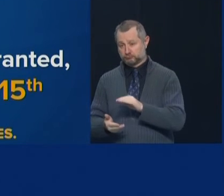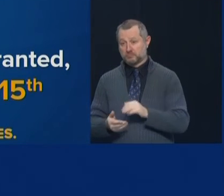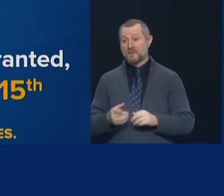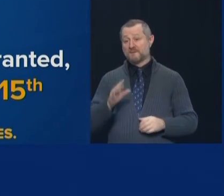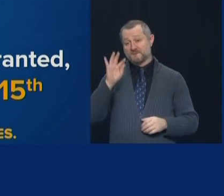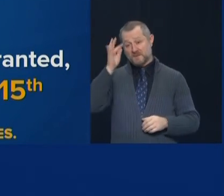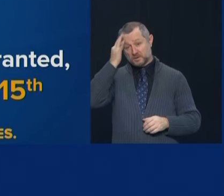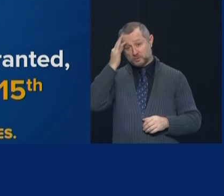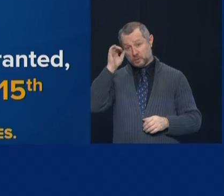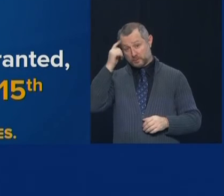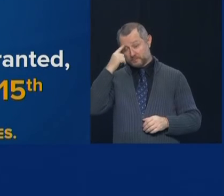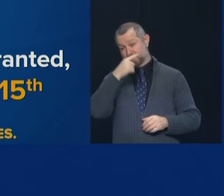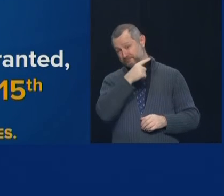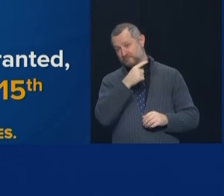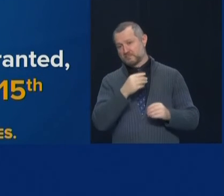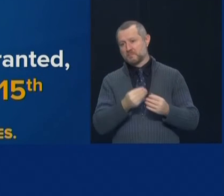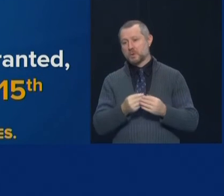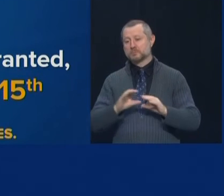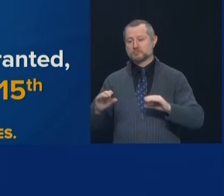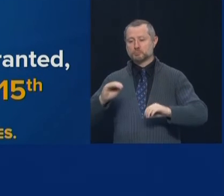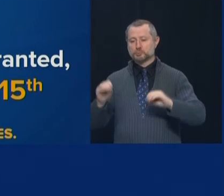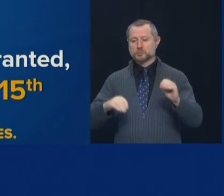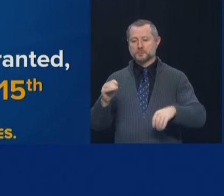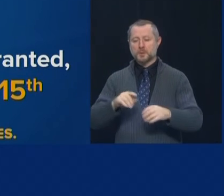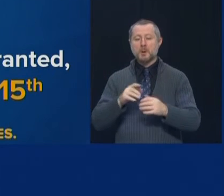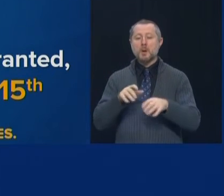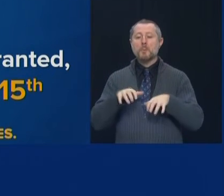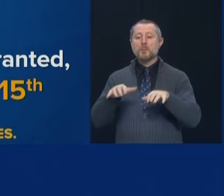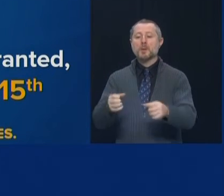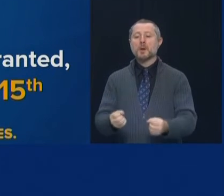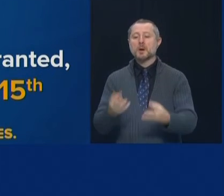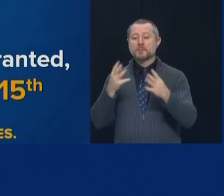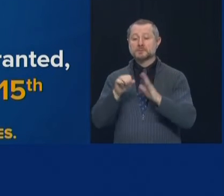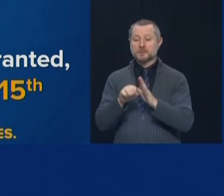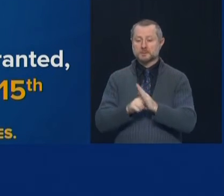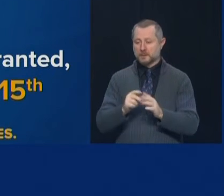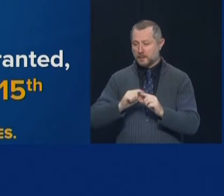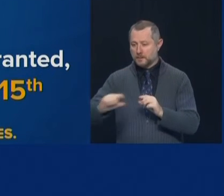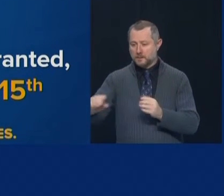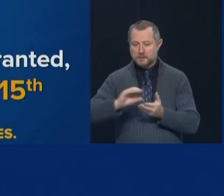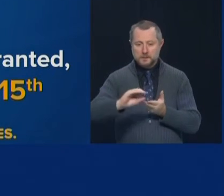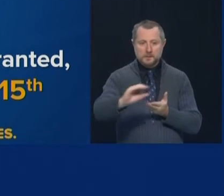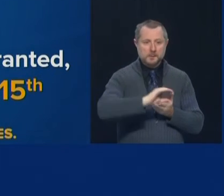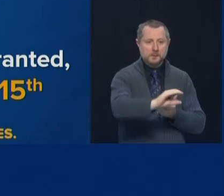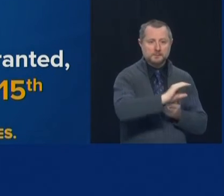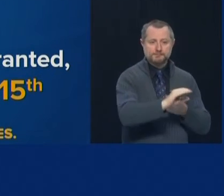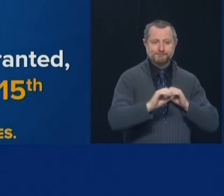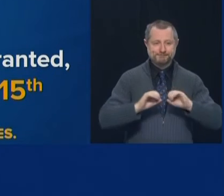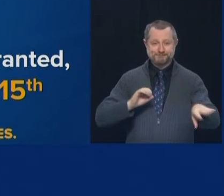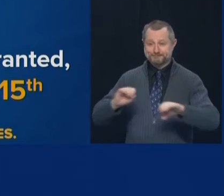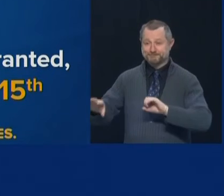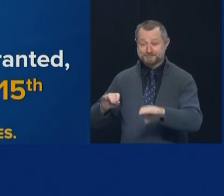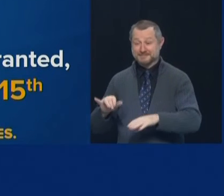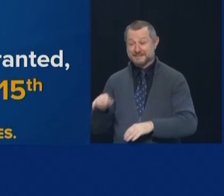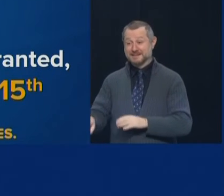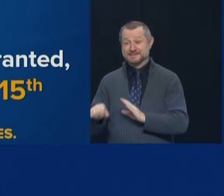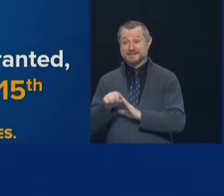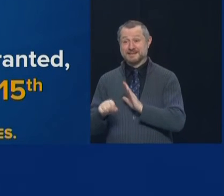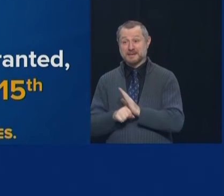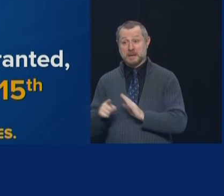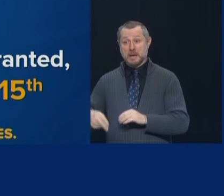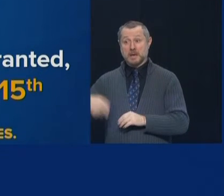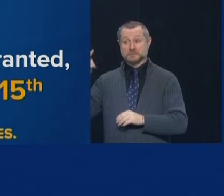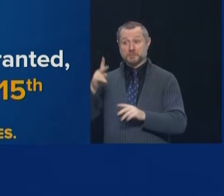by percentage of population of that state. So state's population divided